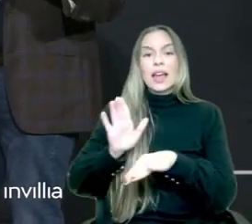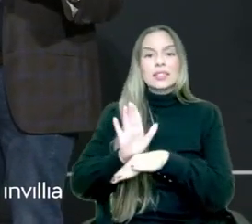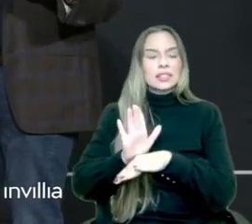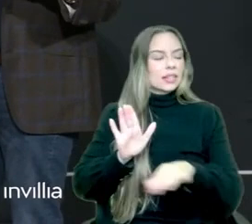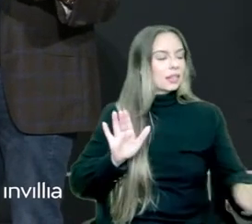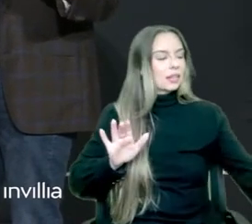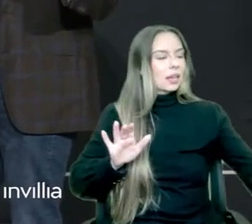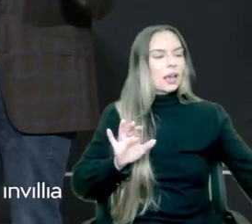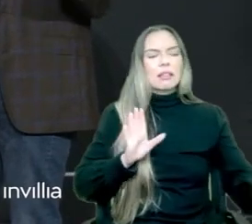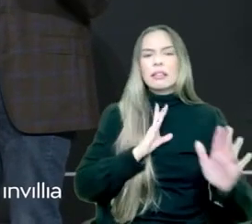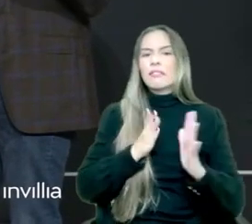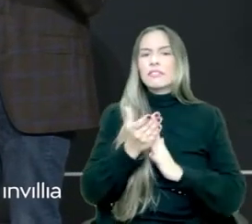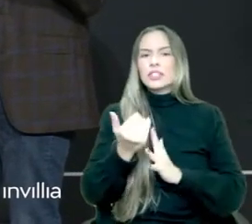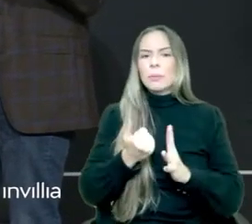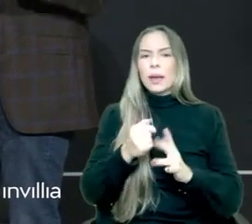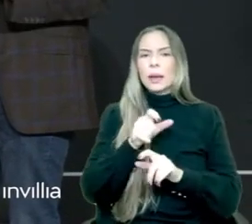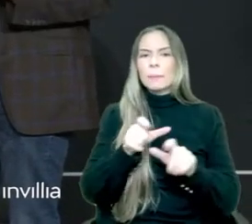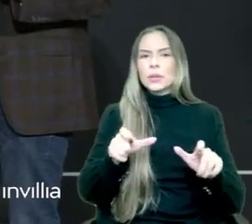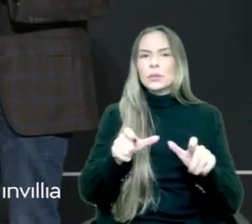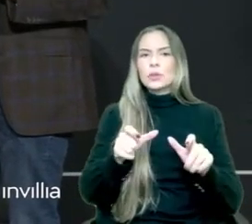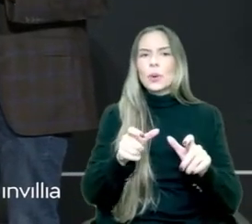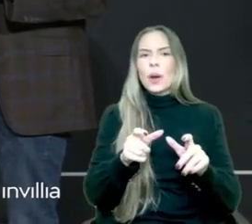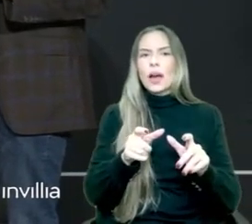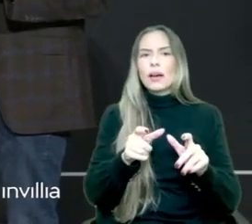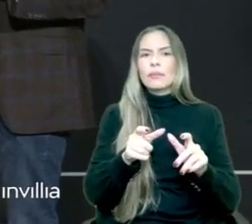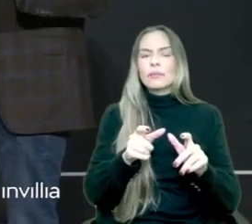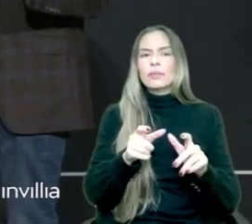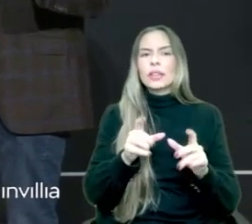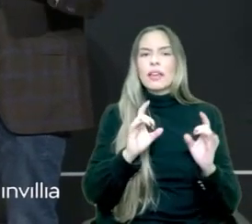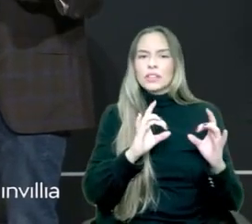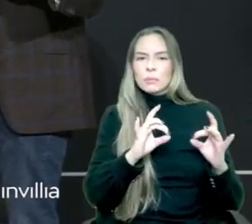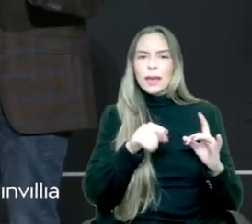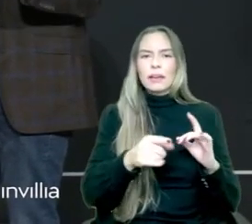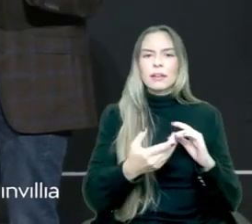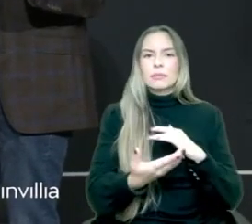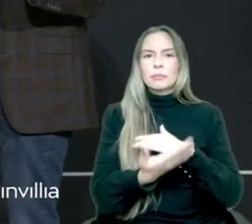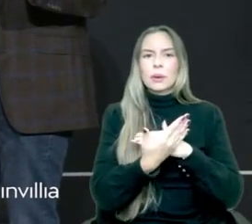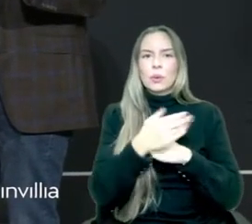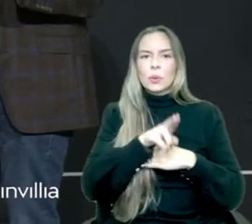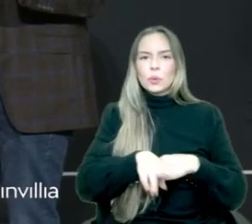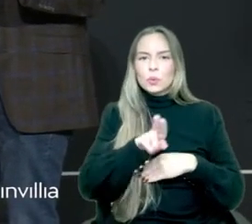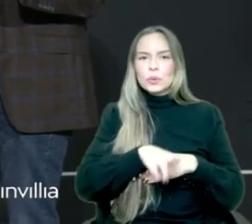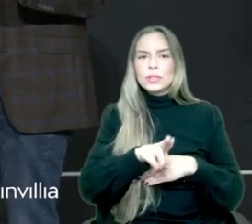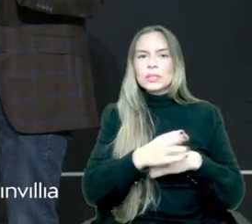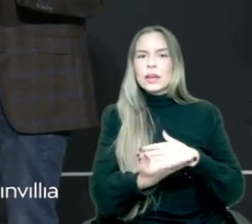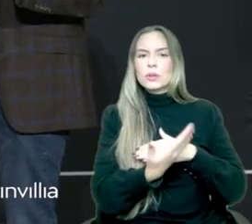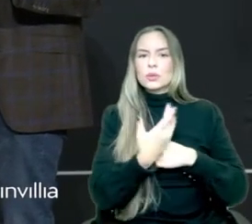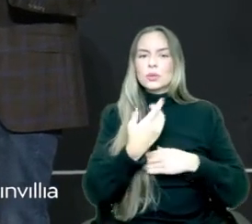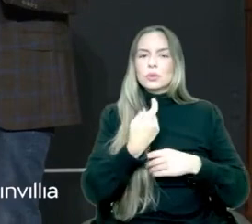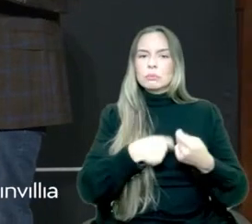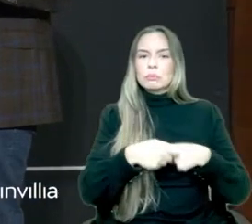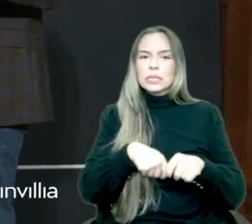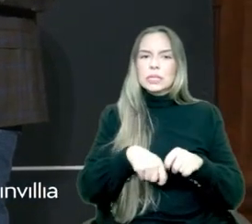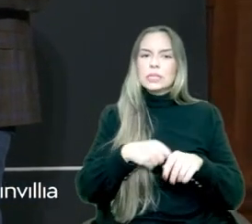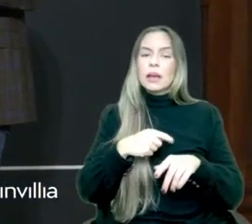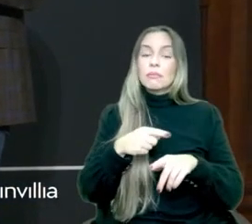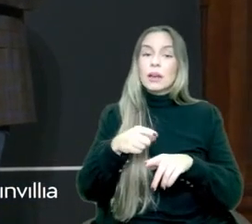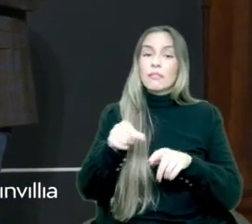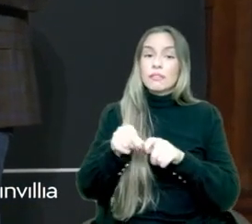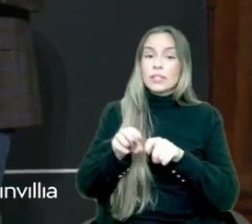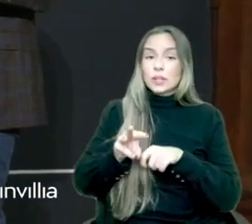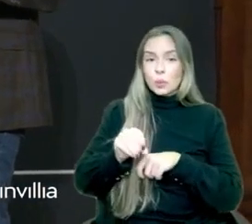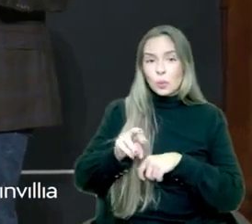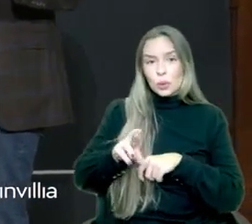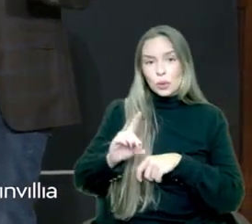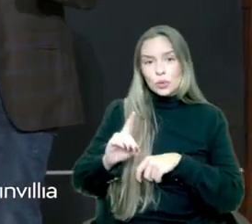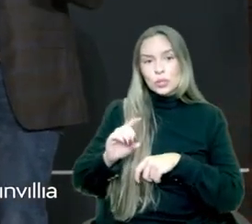can we use this technology for business. And so WordTune is built on these AI systems, or